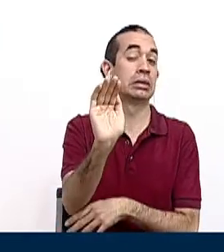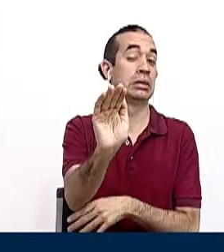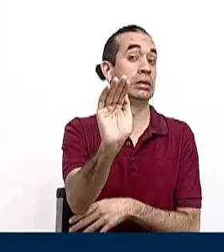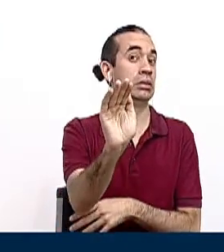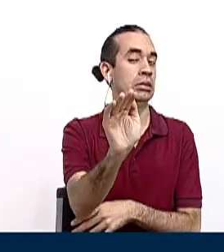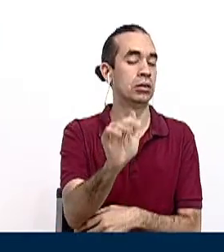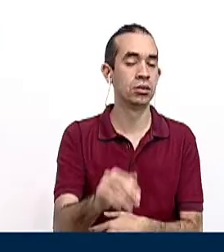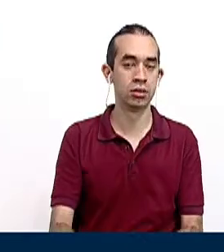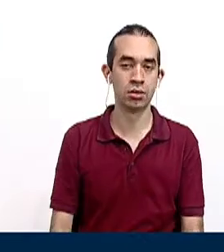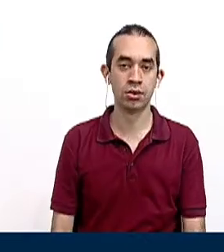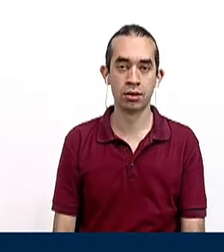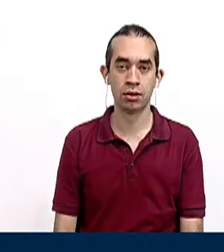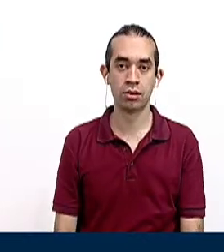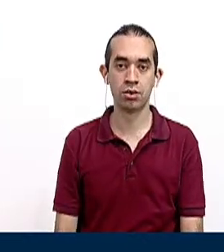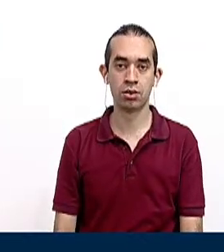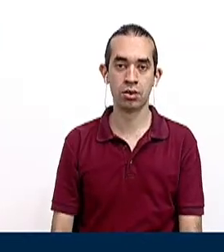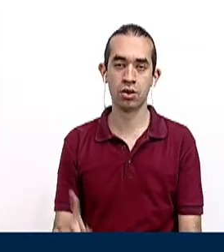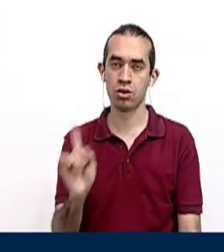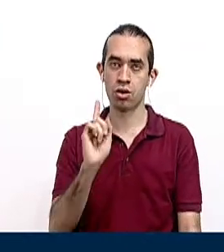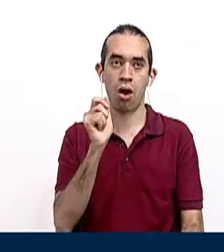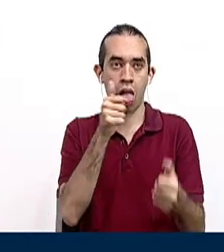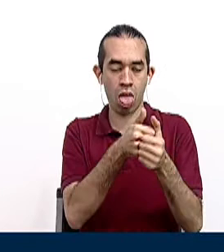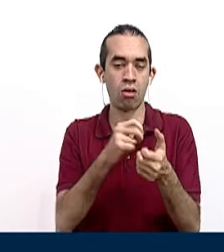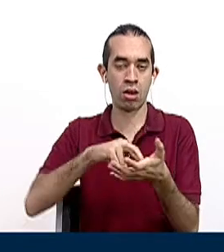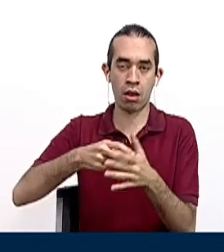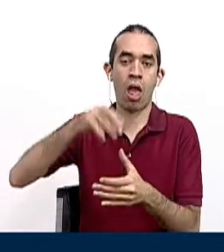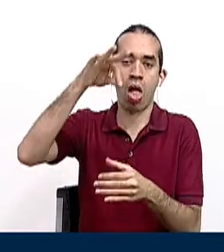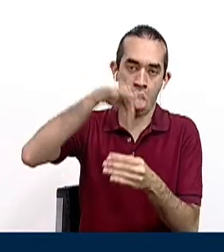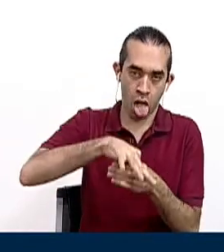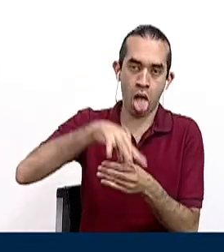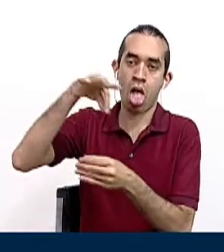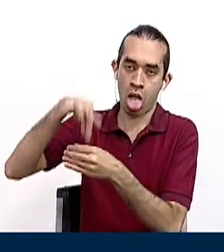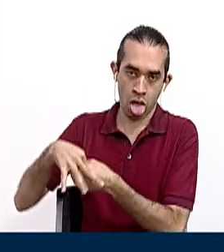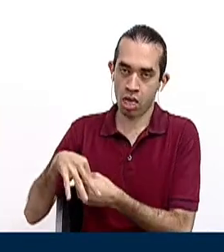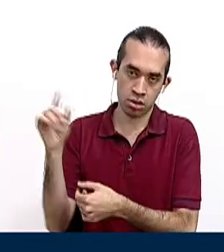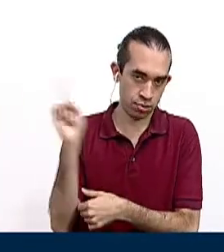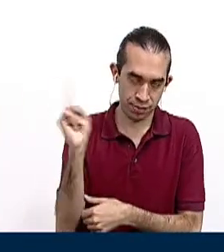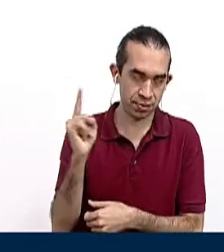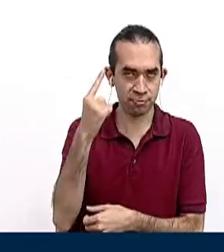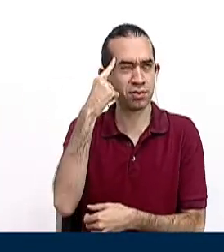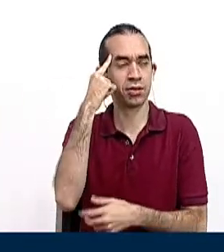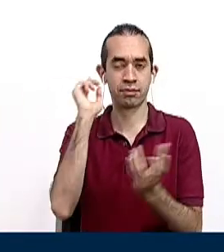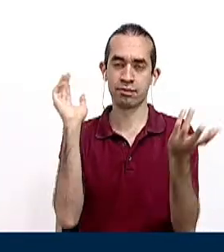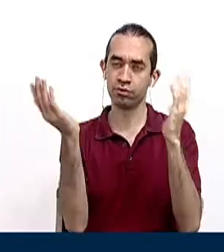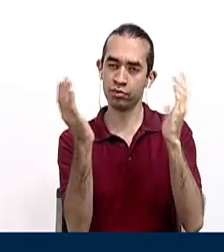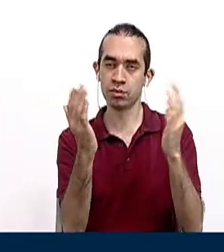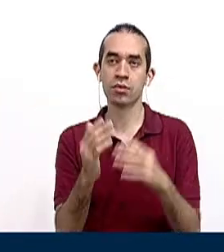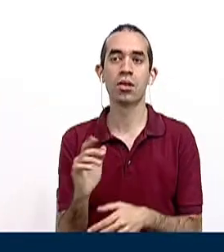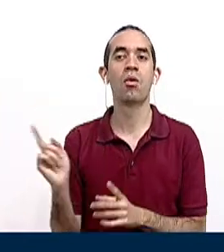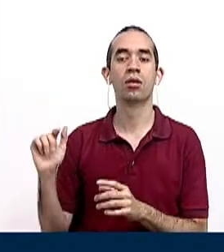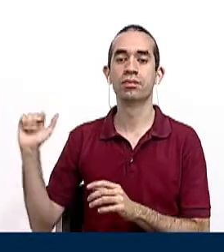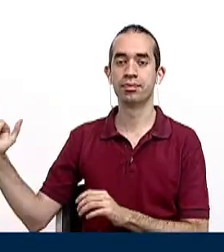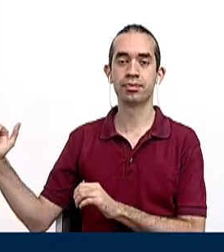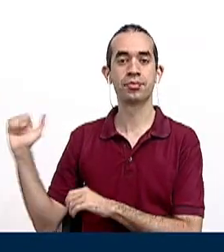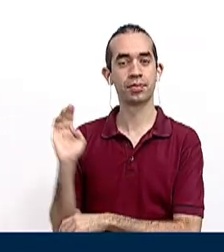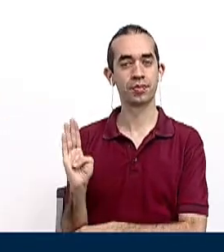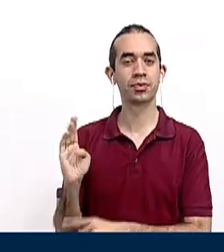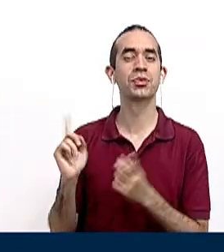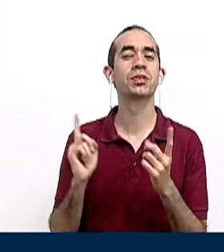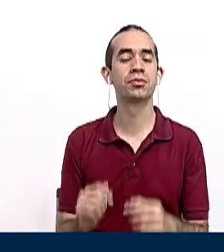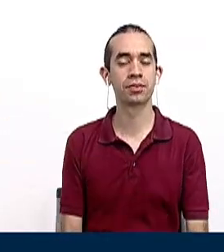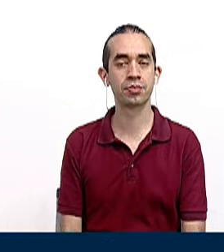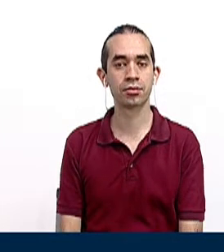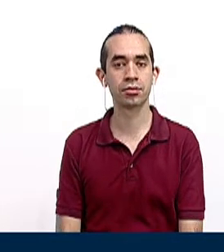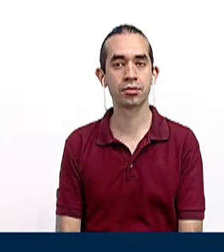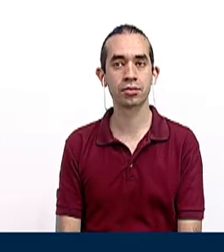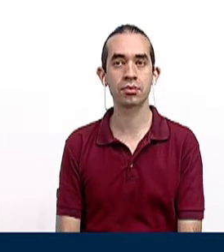seed. Now this one is not literal. This one is figurative. So we have A or B. Which one is plant a seed?